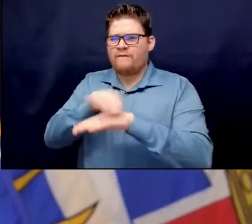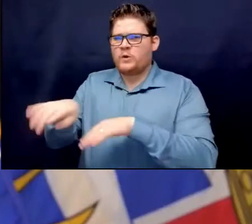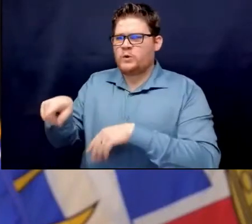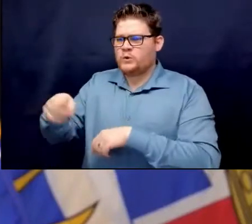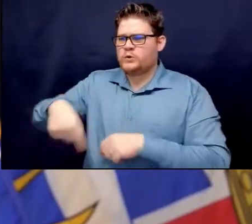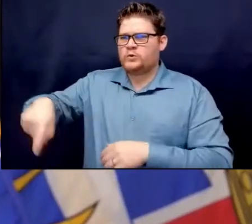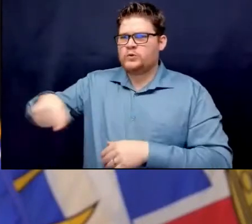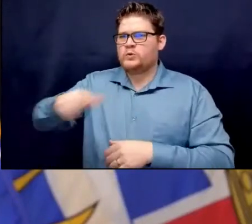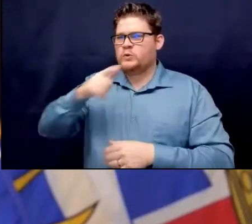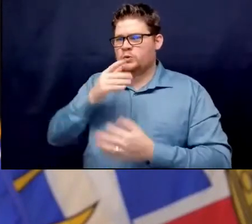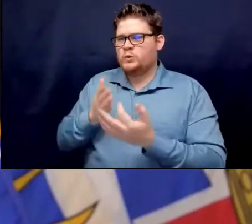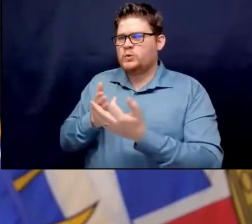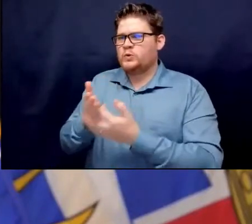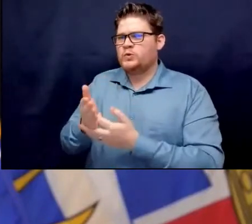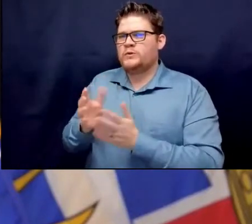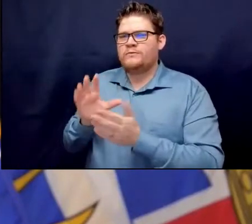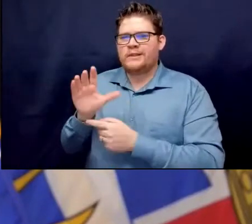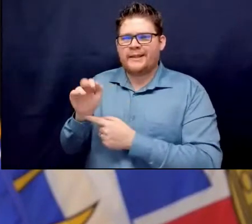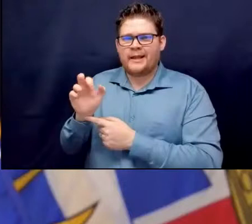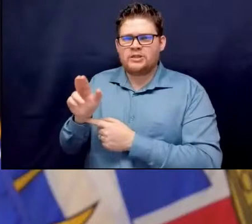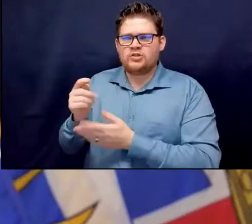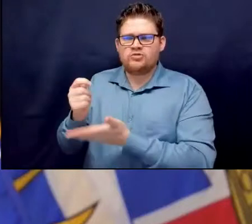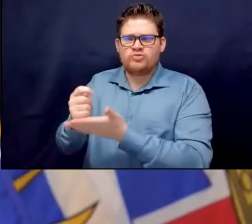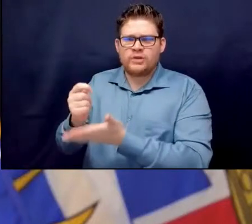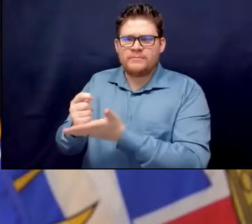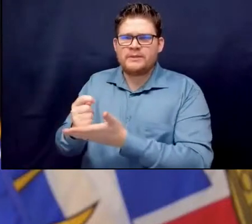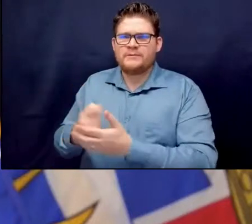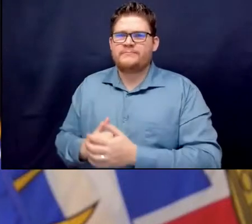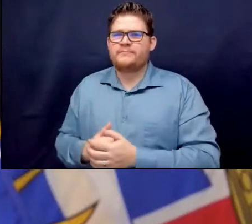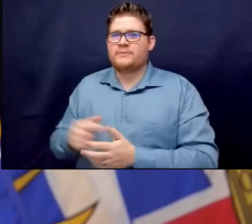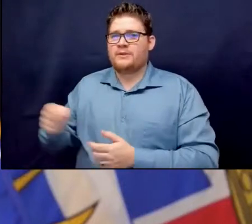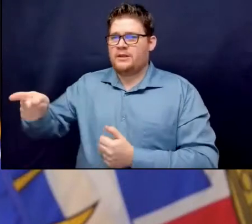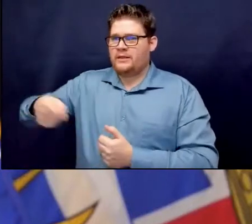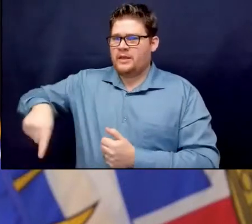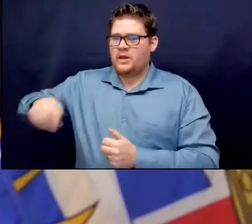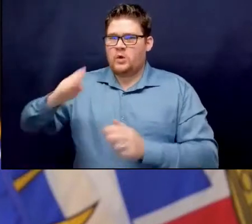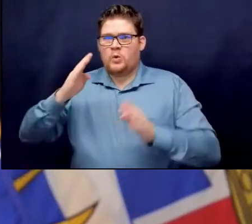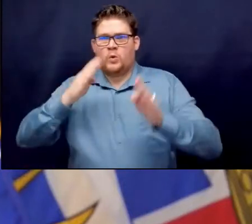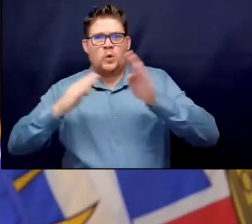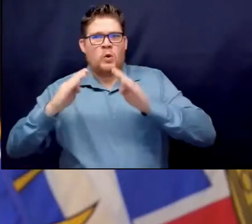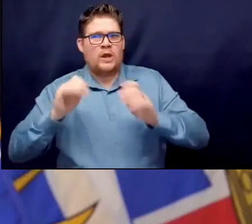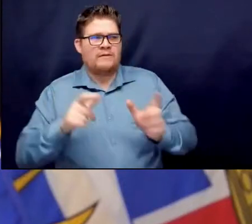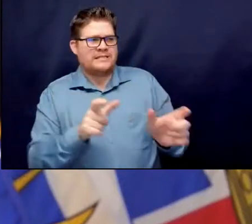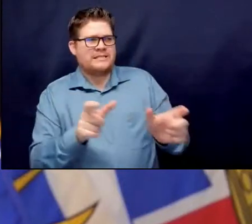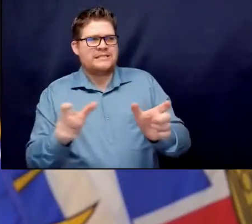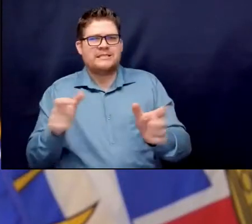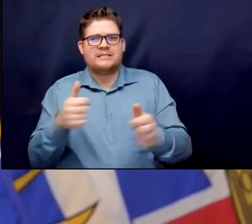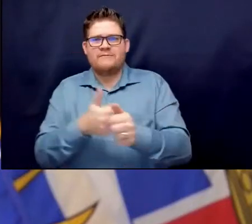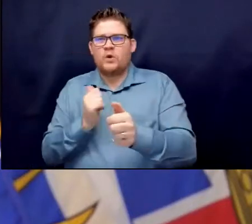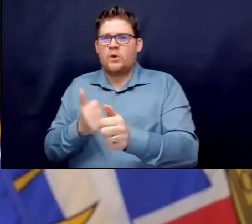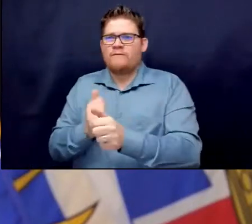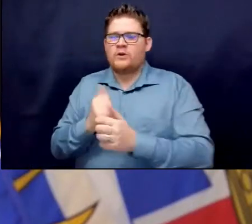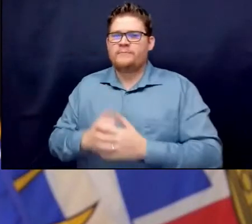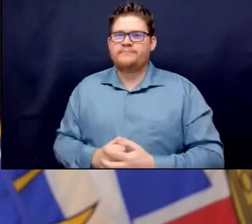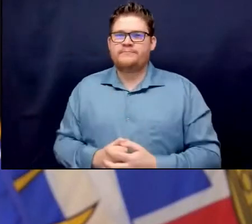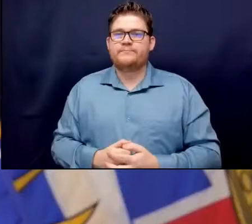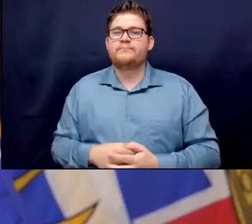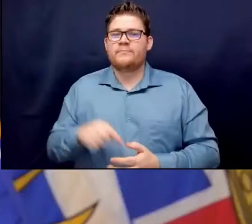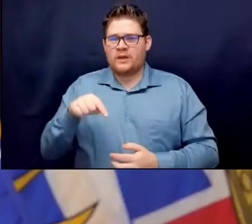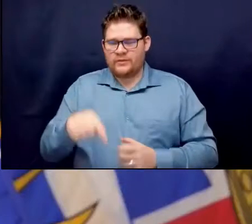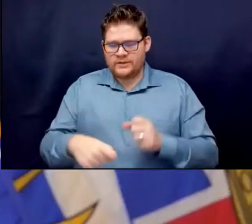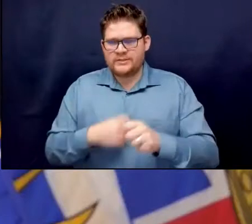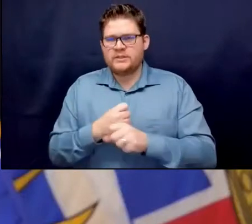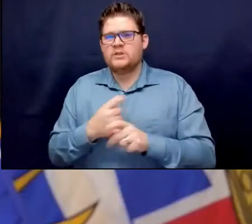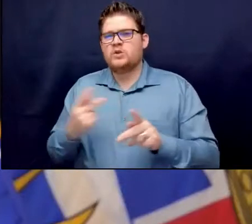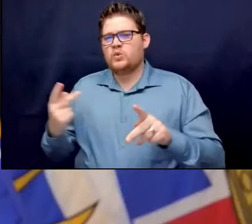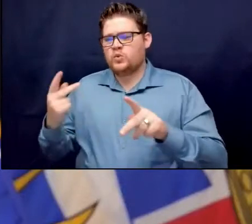of vaccine that you have. So we all need to think about those things in our situation right now. And we're trying to be able to adapt